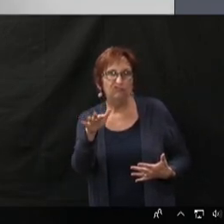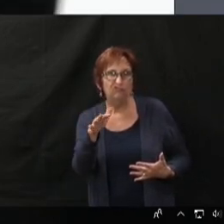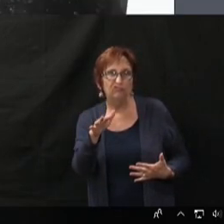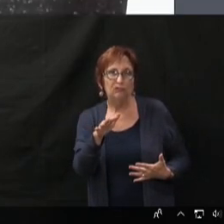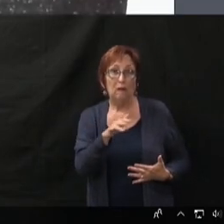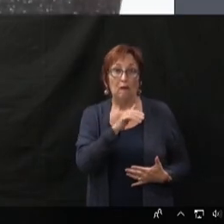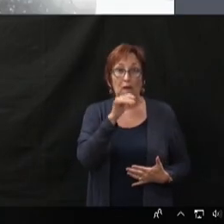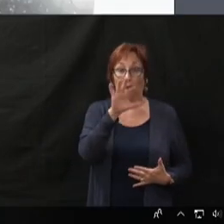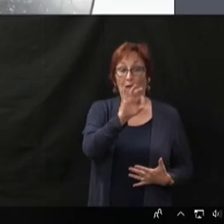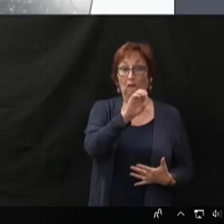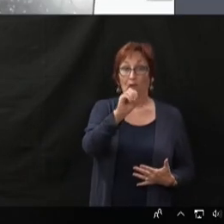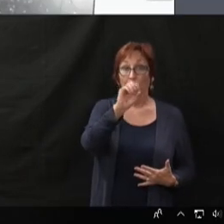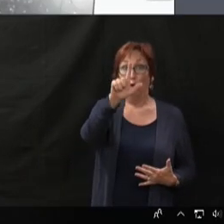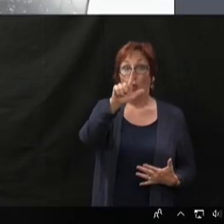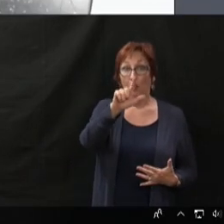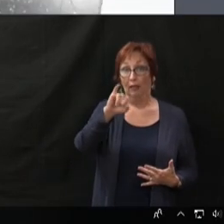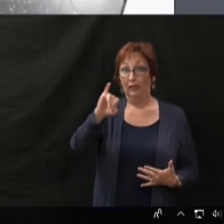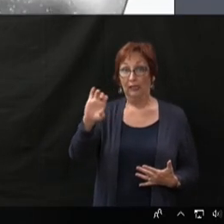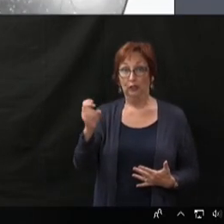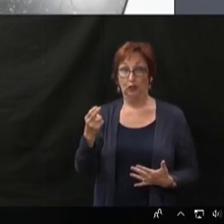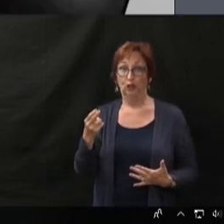Foolish. Exactly.